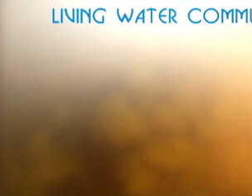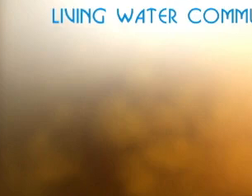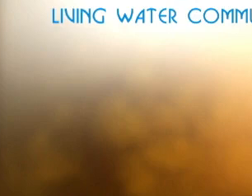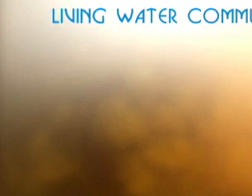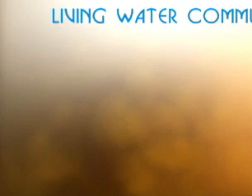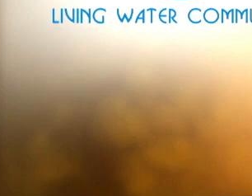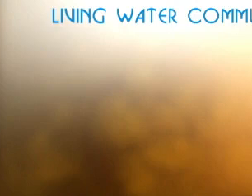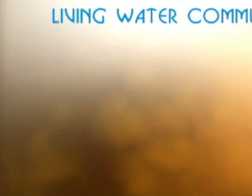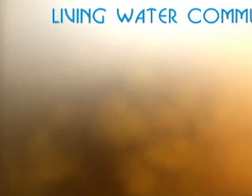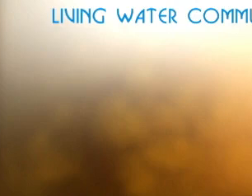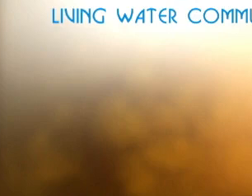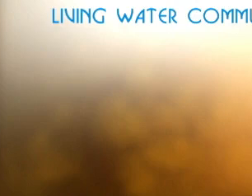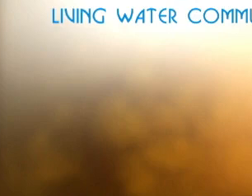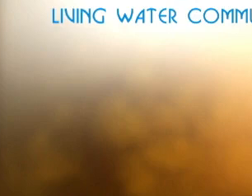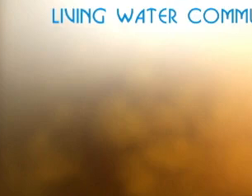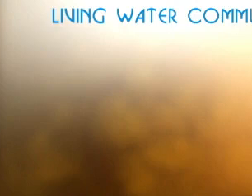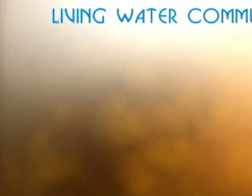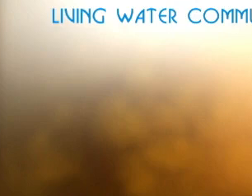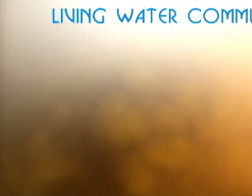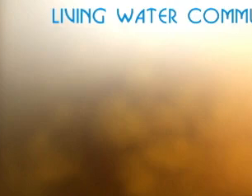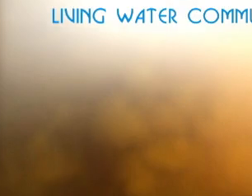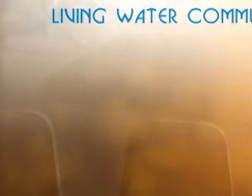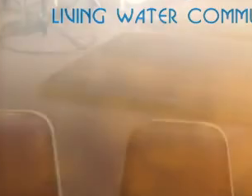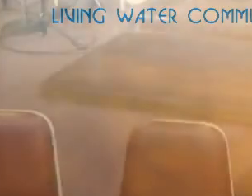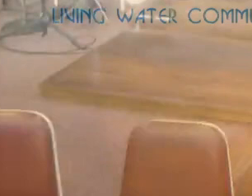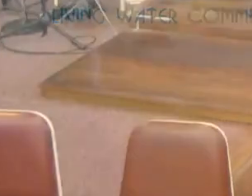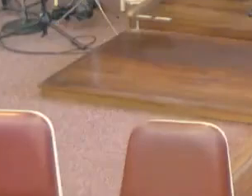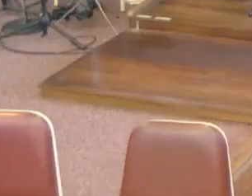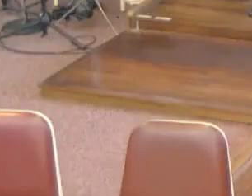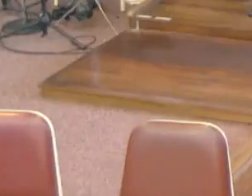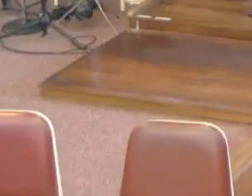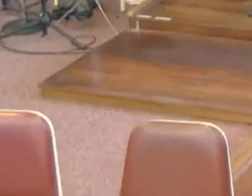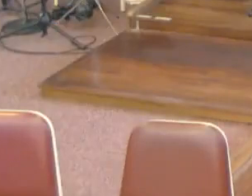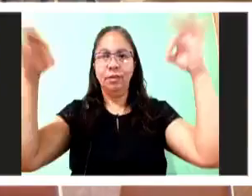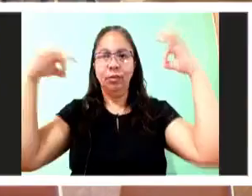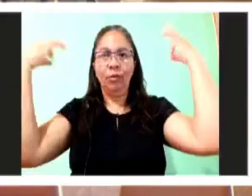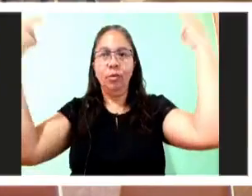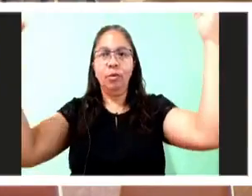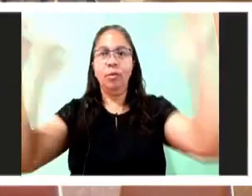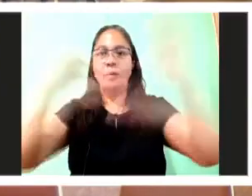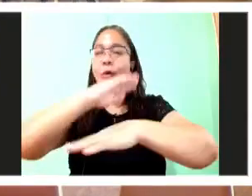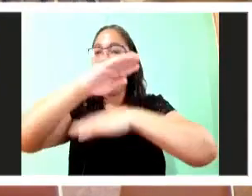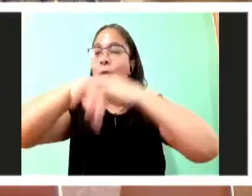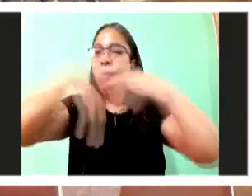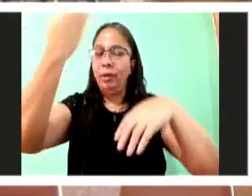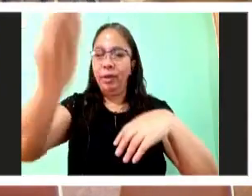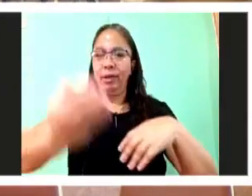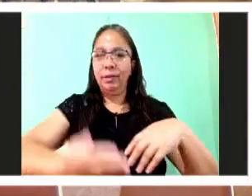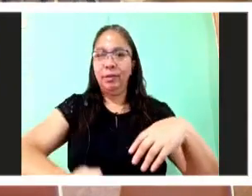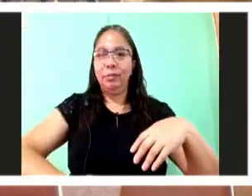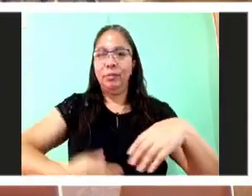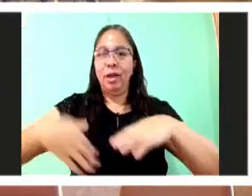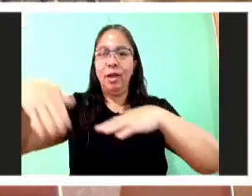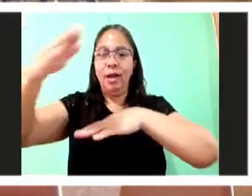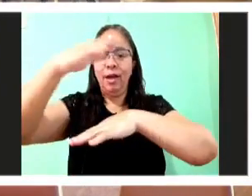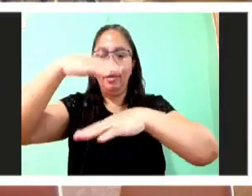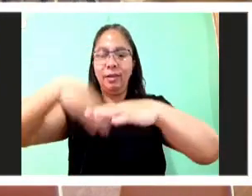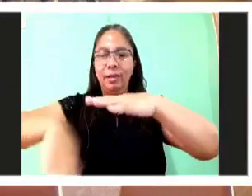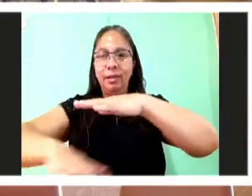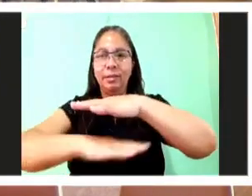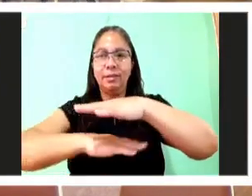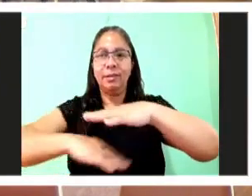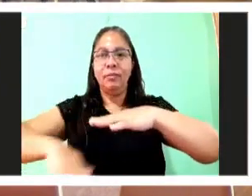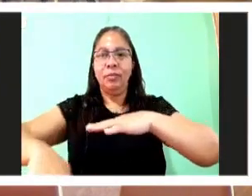Gather the people, enter the feast. All are invited, the greatest and least.